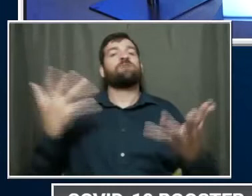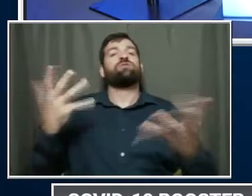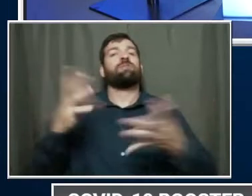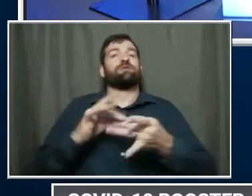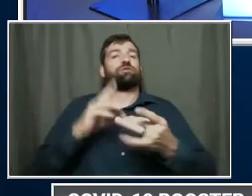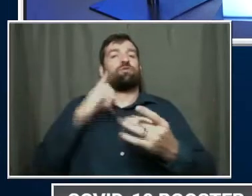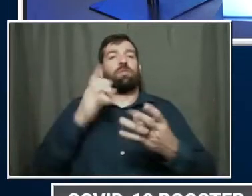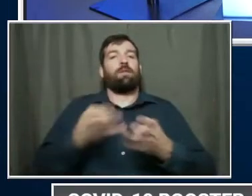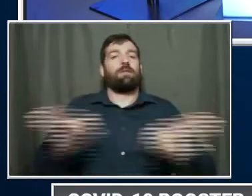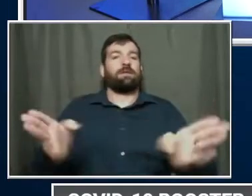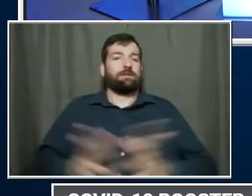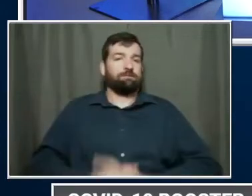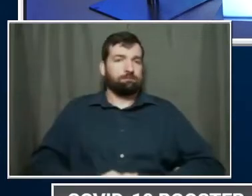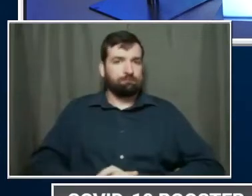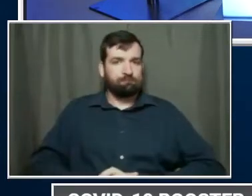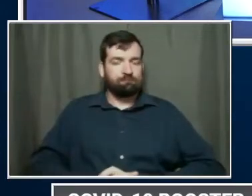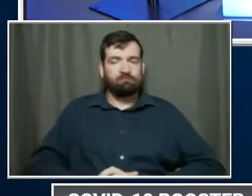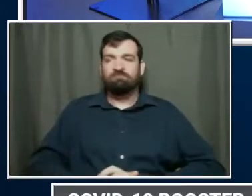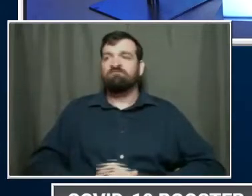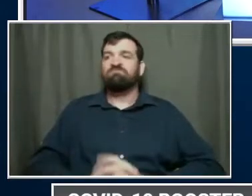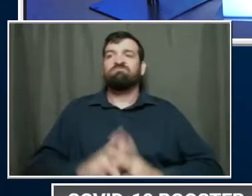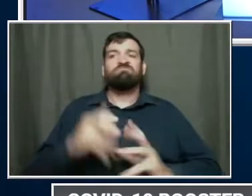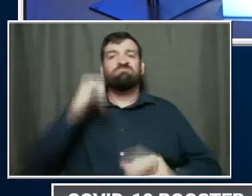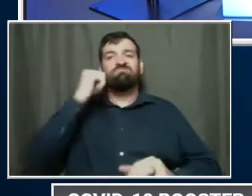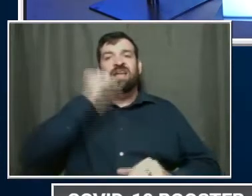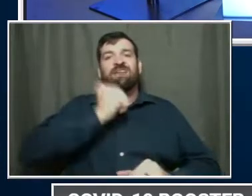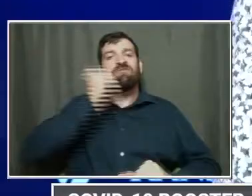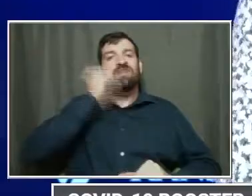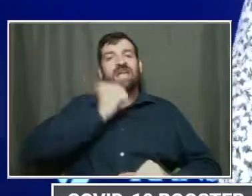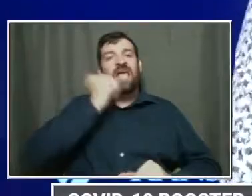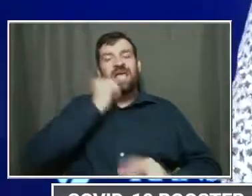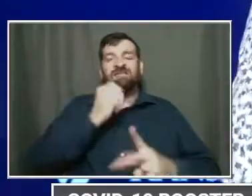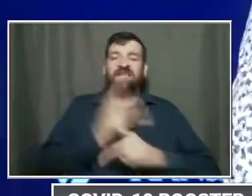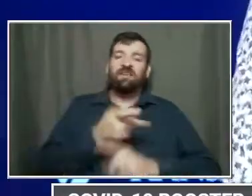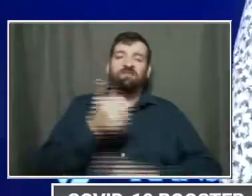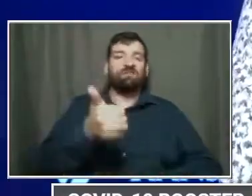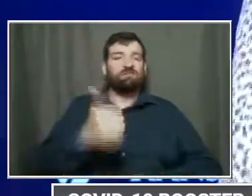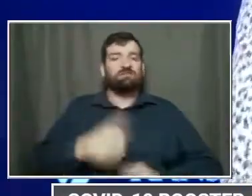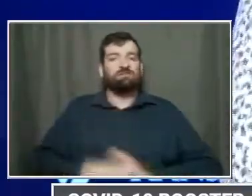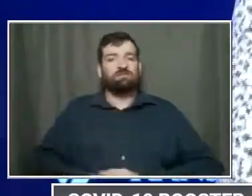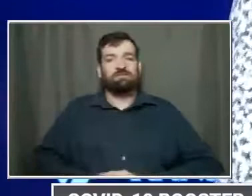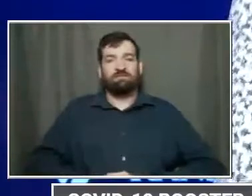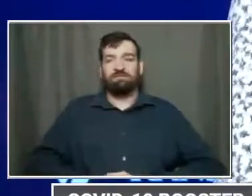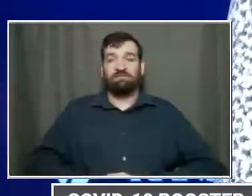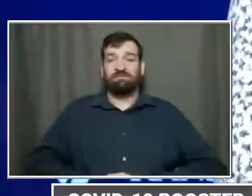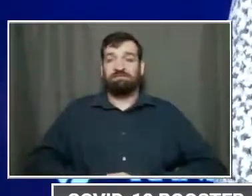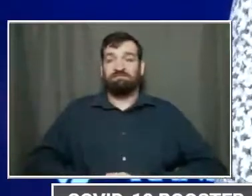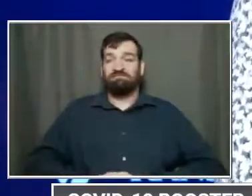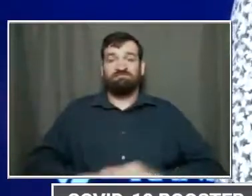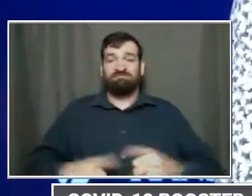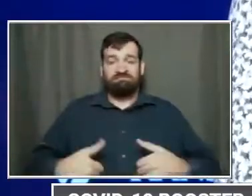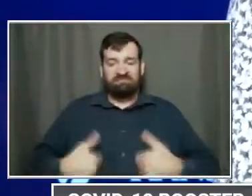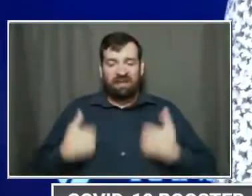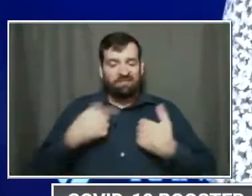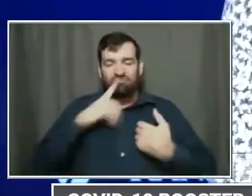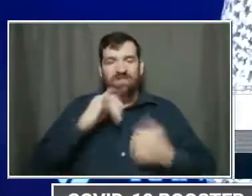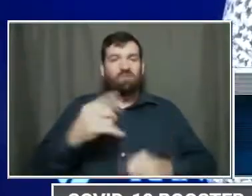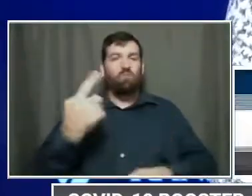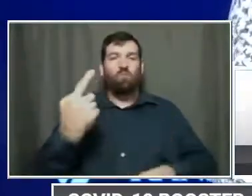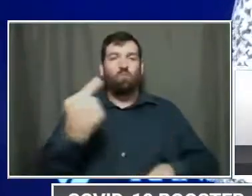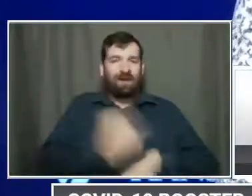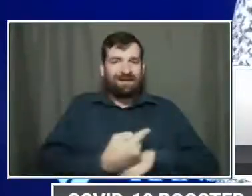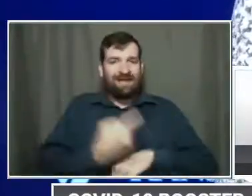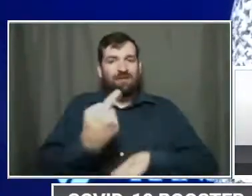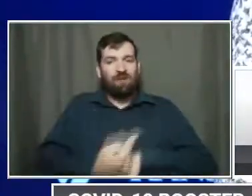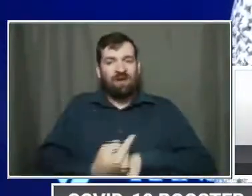about just taking life day by day and taking care of you? I mean, life is literally one day at a time, one foot in front of